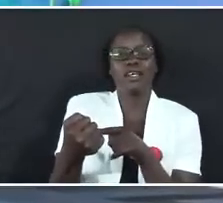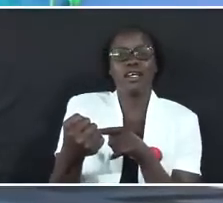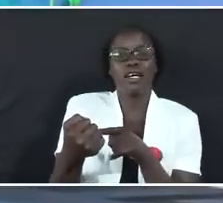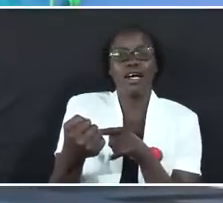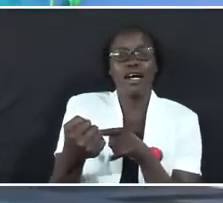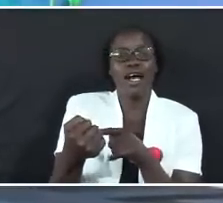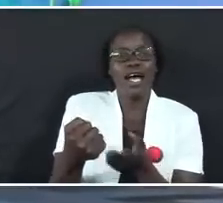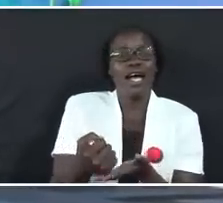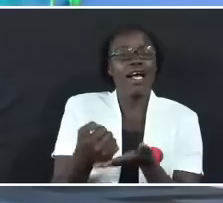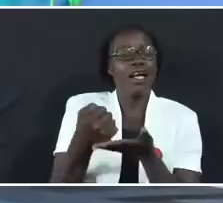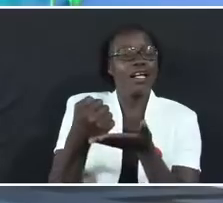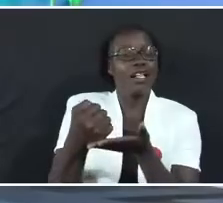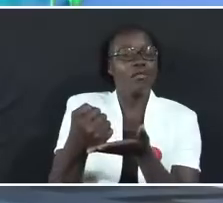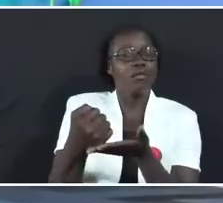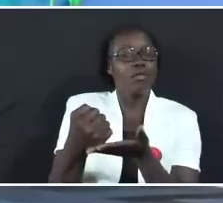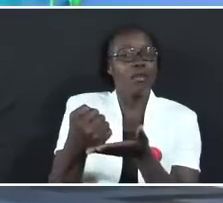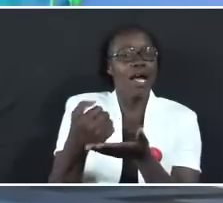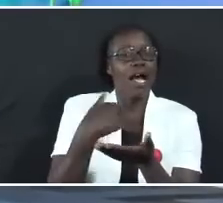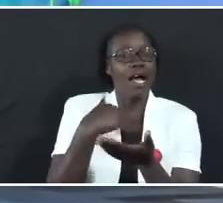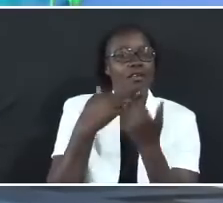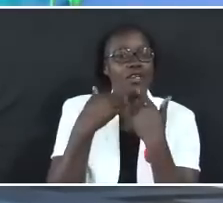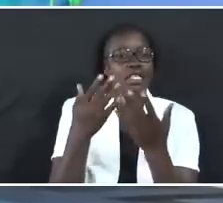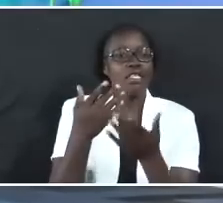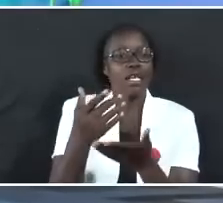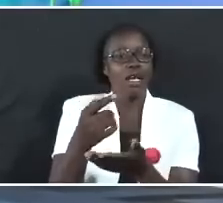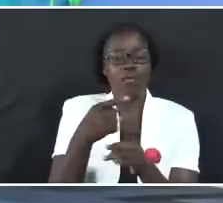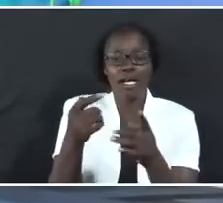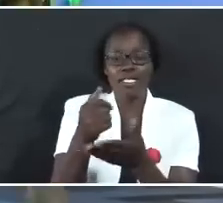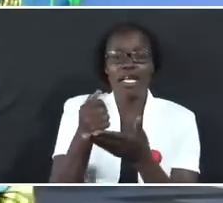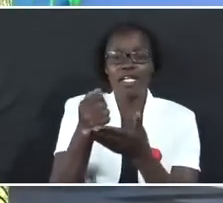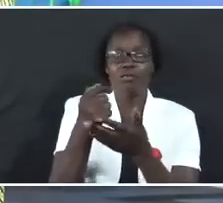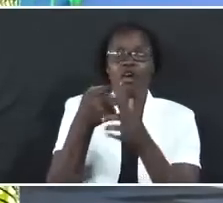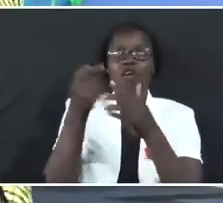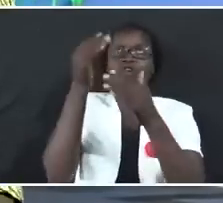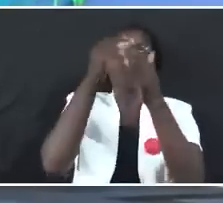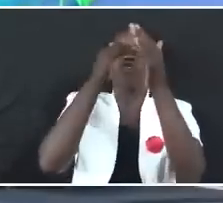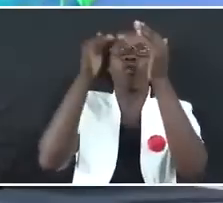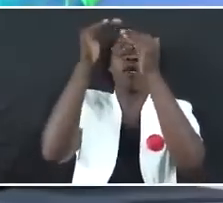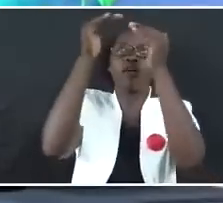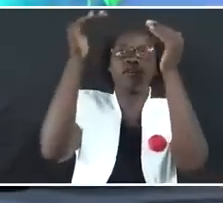no help, but our help comes from above.